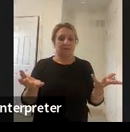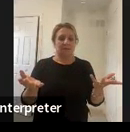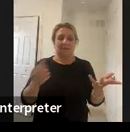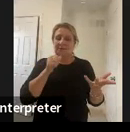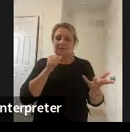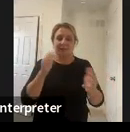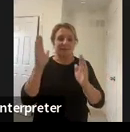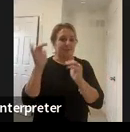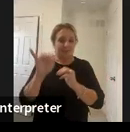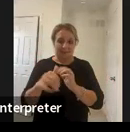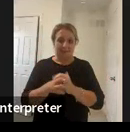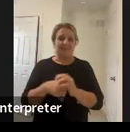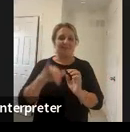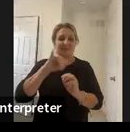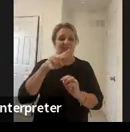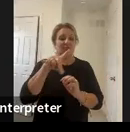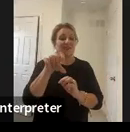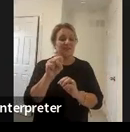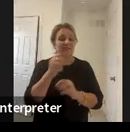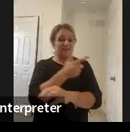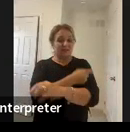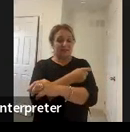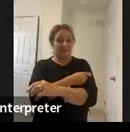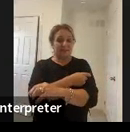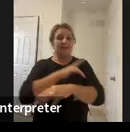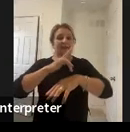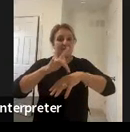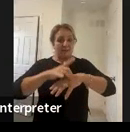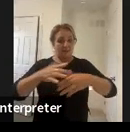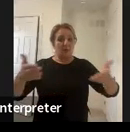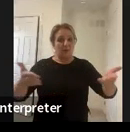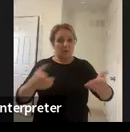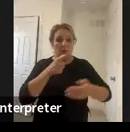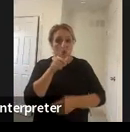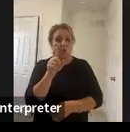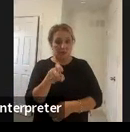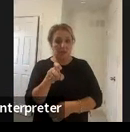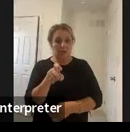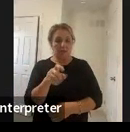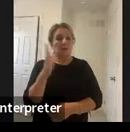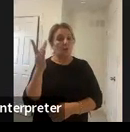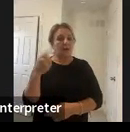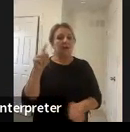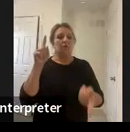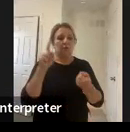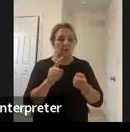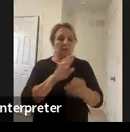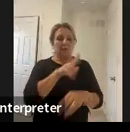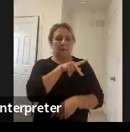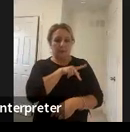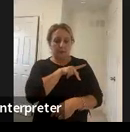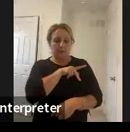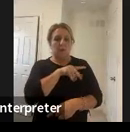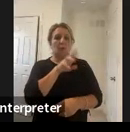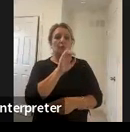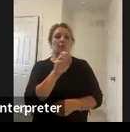The Jynneos vaccine is available in Alexandria for those who need it to reduce their personal risk of infection